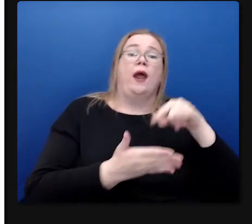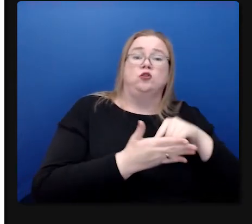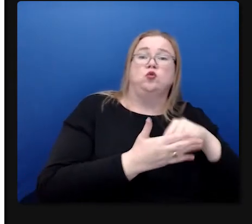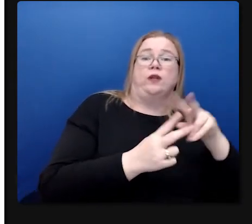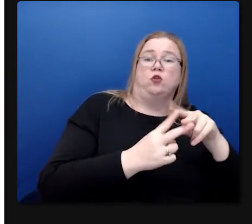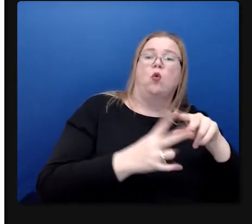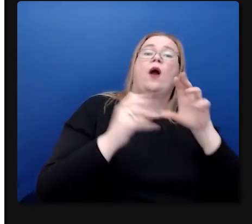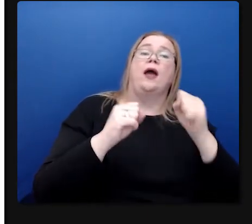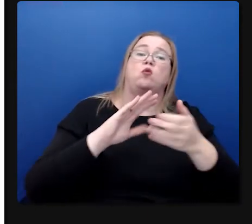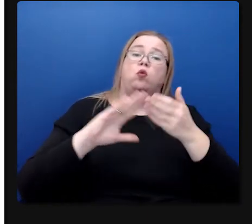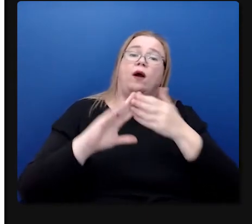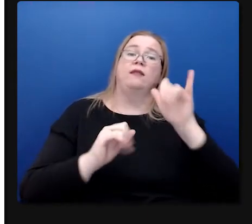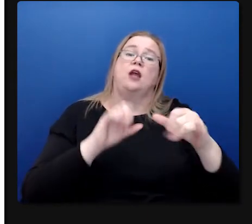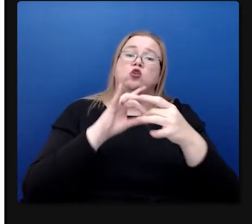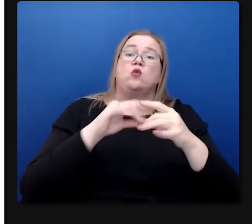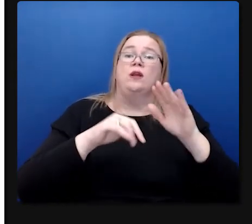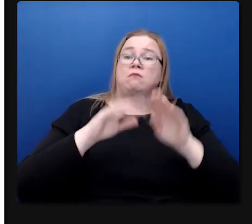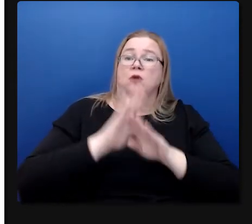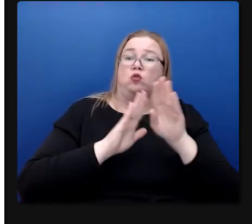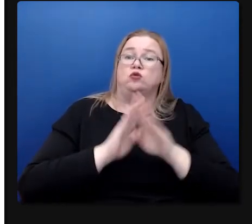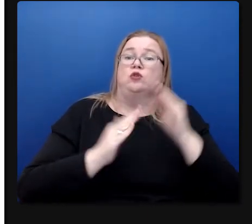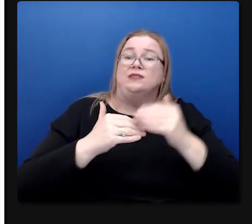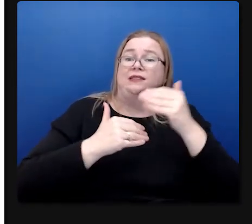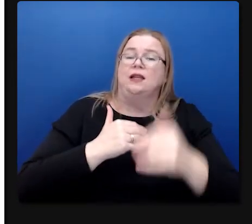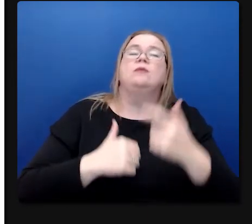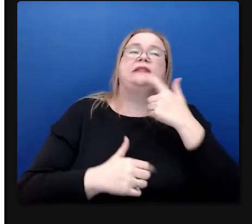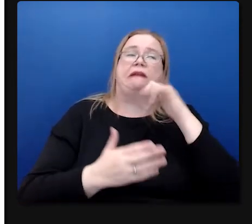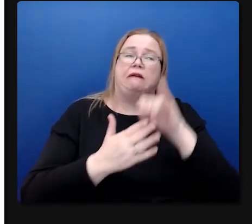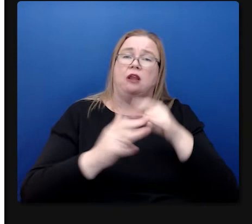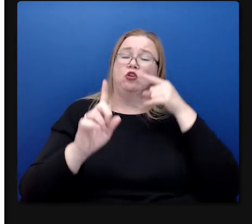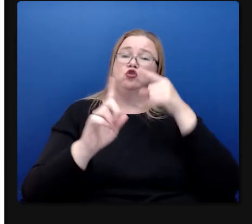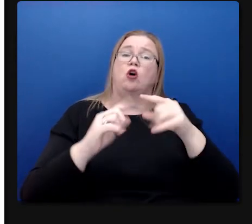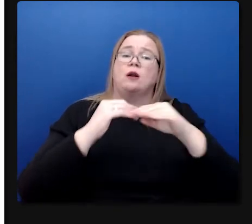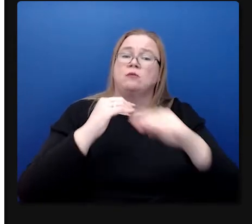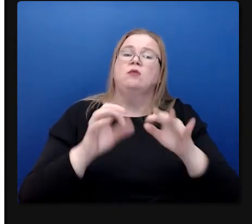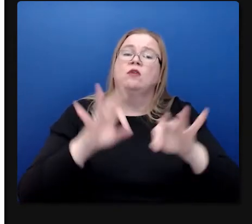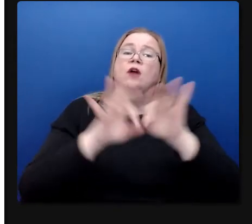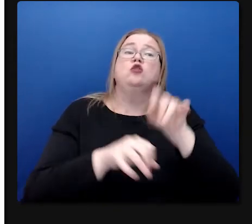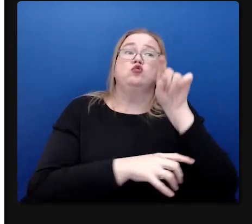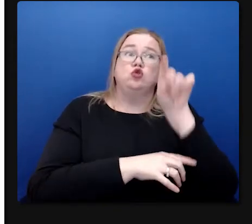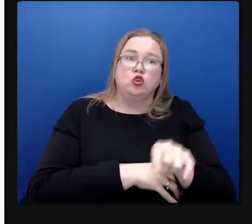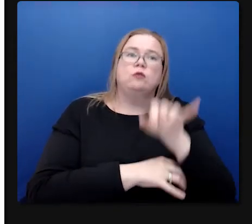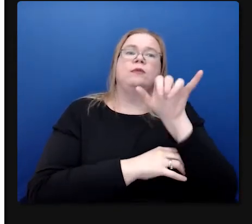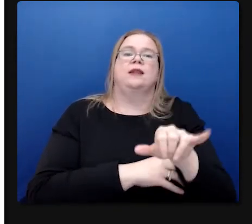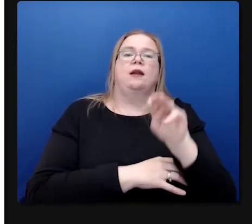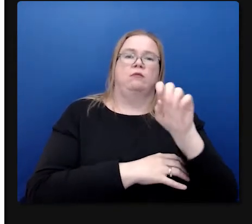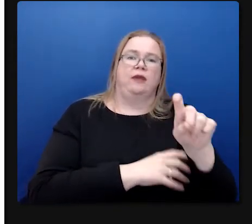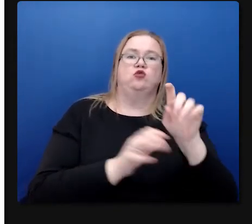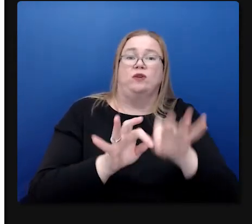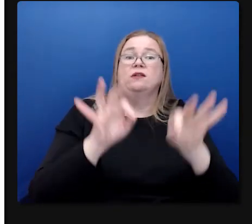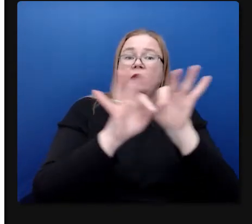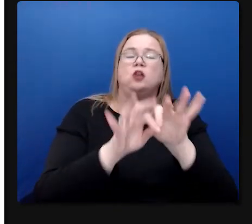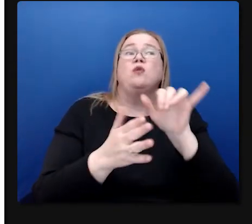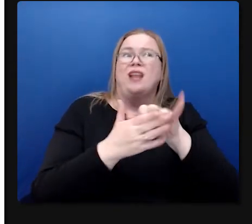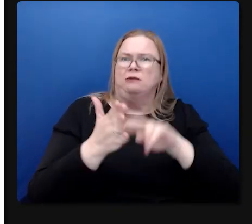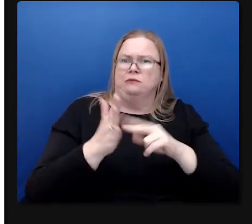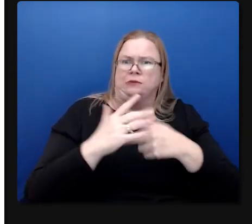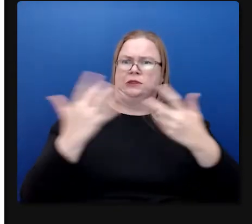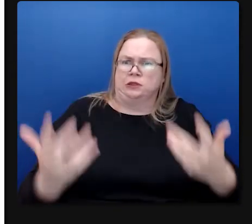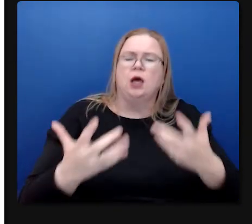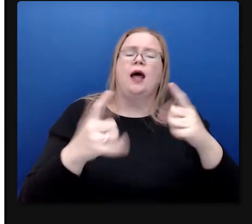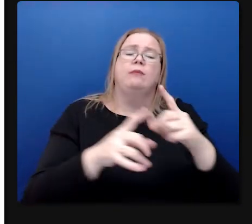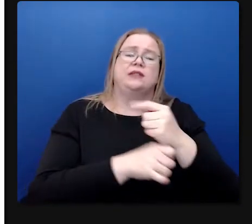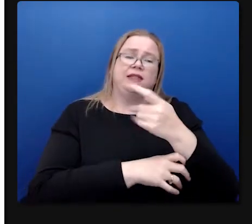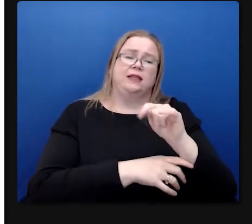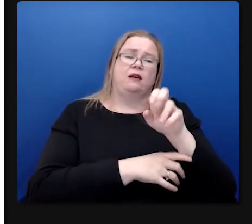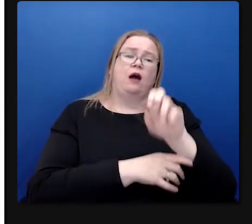Android. And when we run that Unity builder step, we are saying the target platform's value should be that matrix value, which means